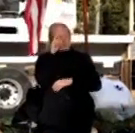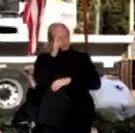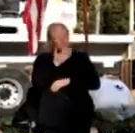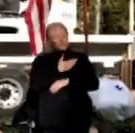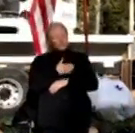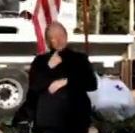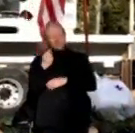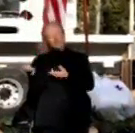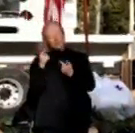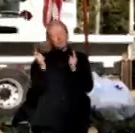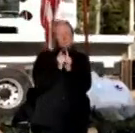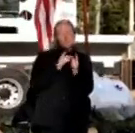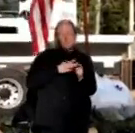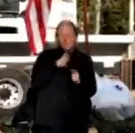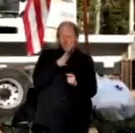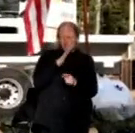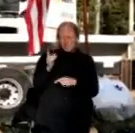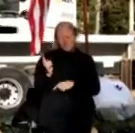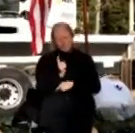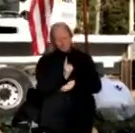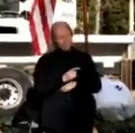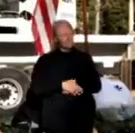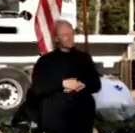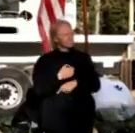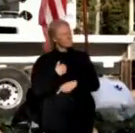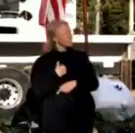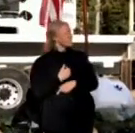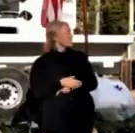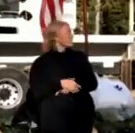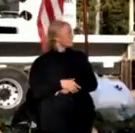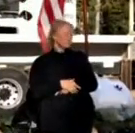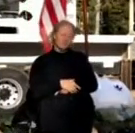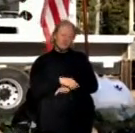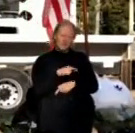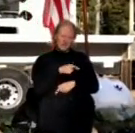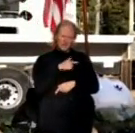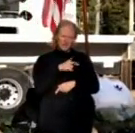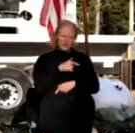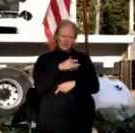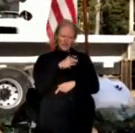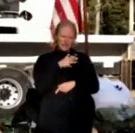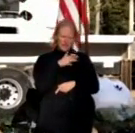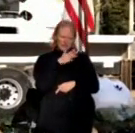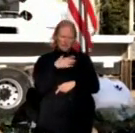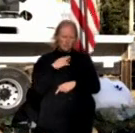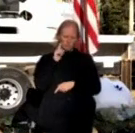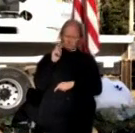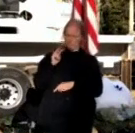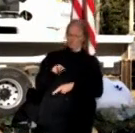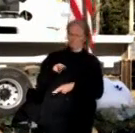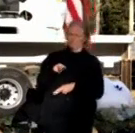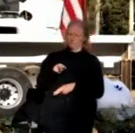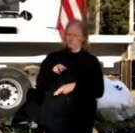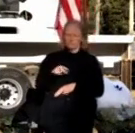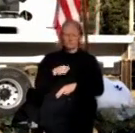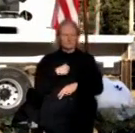meet his mother. And I walked up there, and she looked down on me, and I knew it wasn't